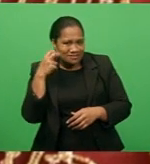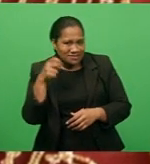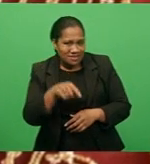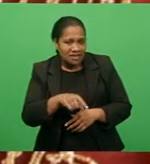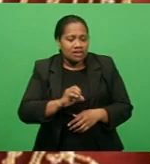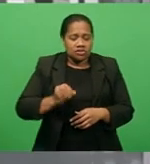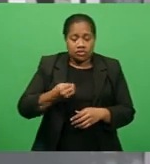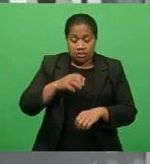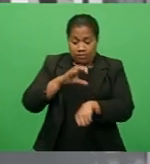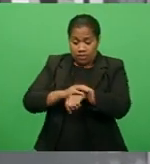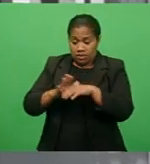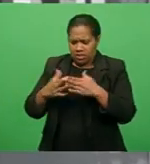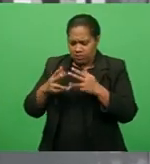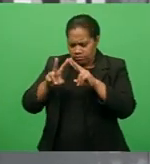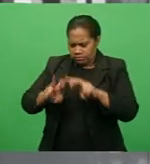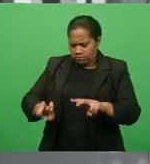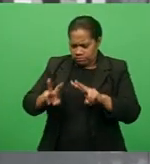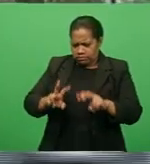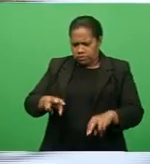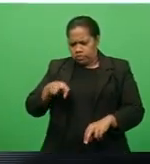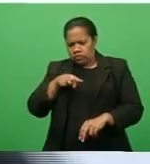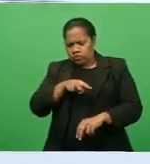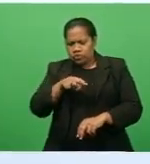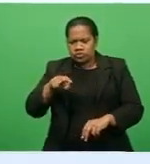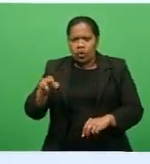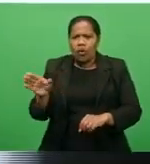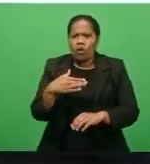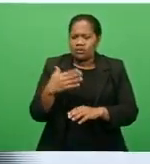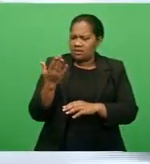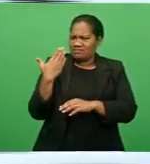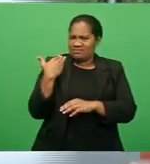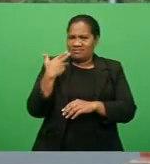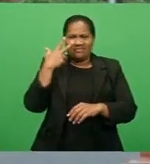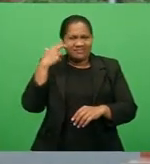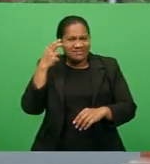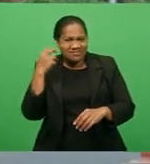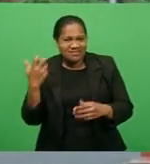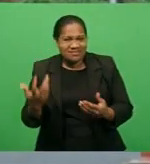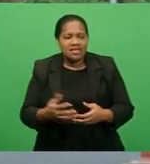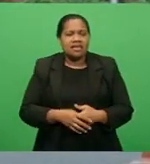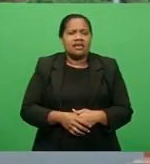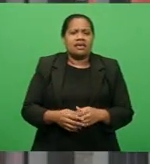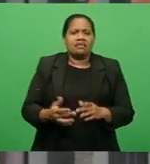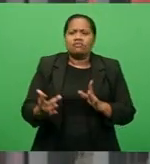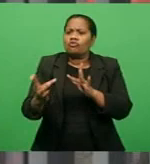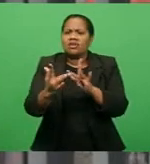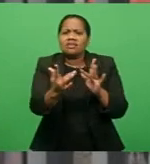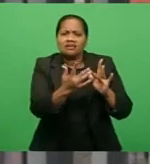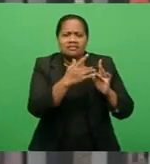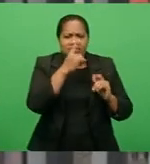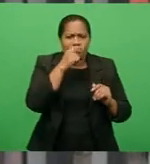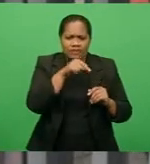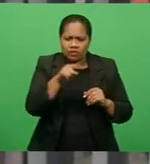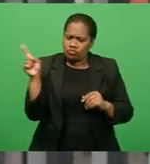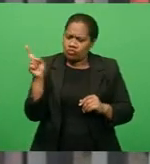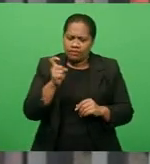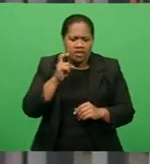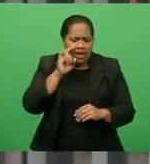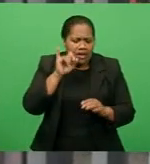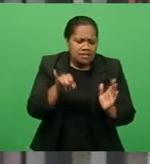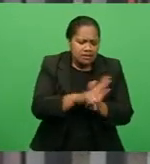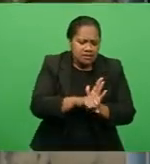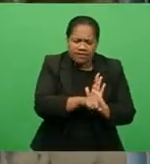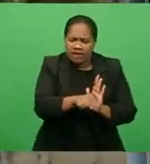says investigators are now re-looking at all past cases of theft and contacting victims to identify any